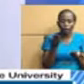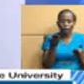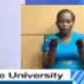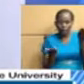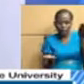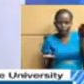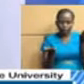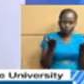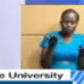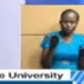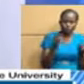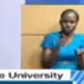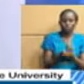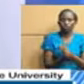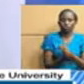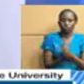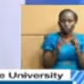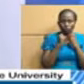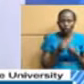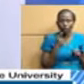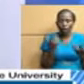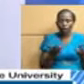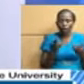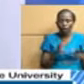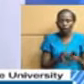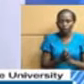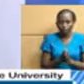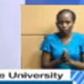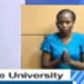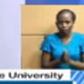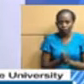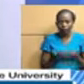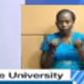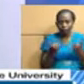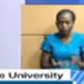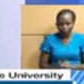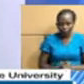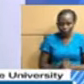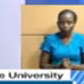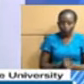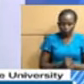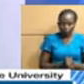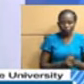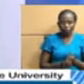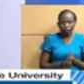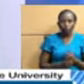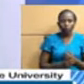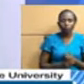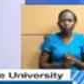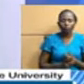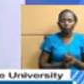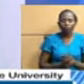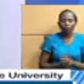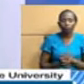that are there in society about who gets care and who doesn't. So just briefly to say that it has